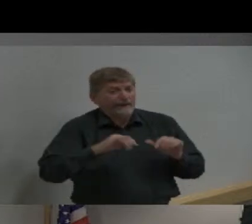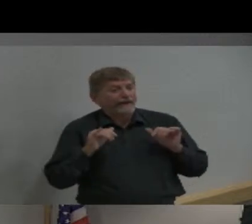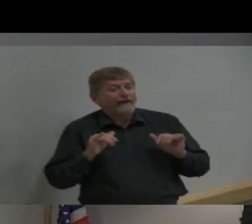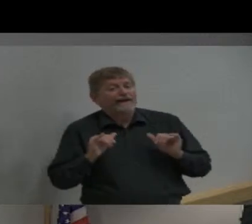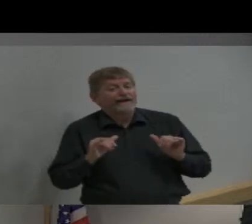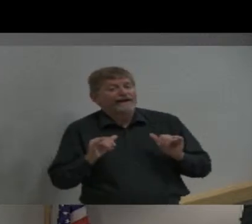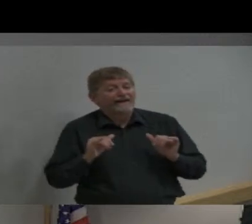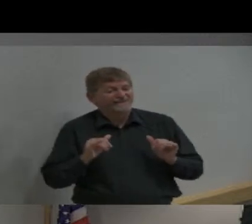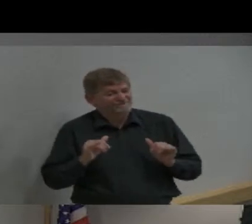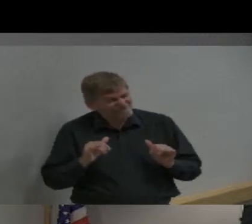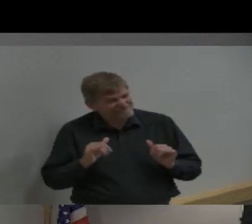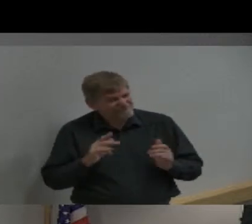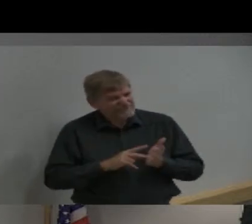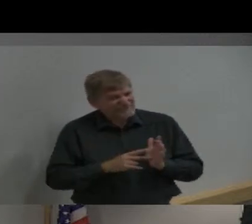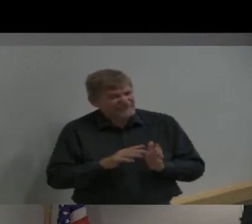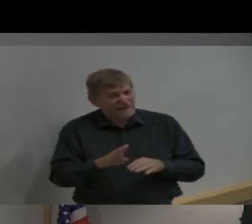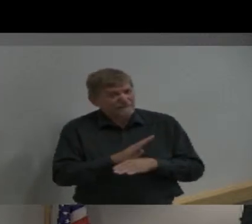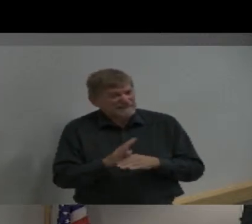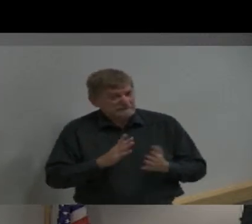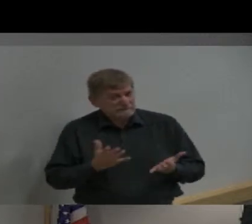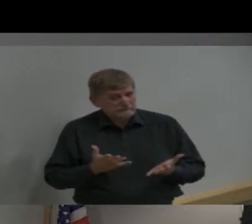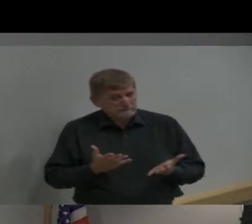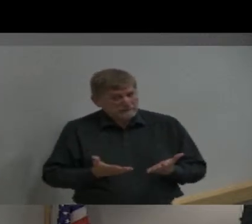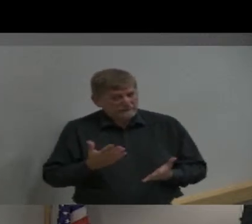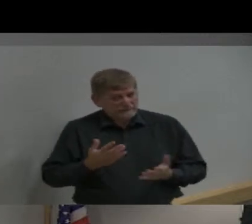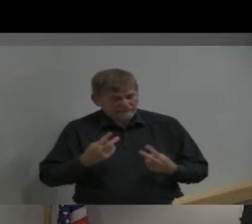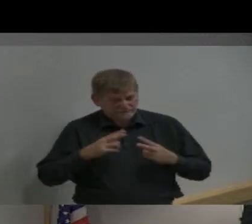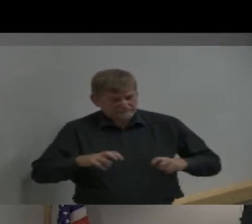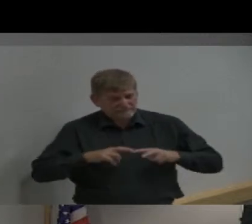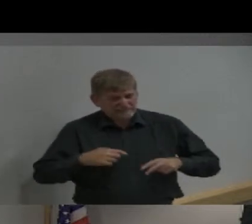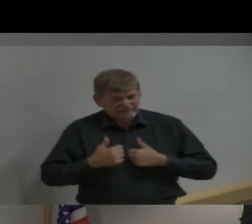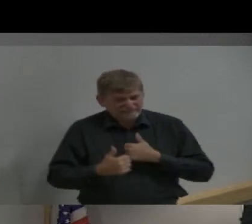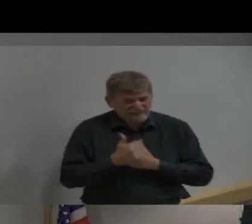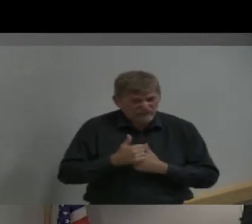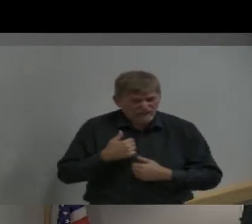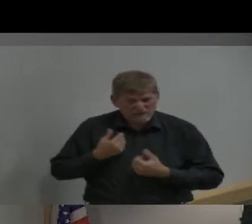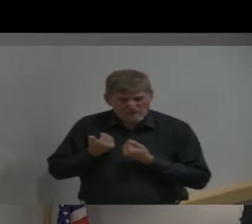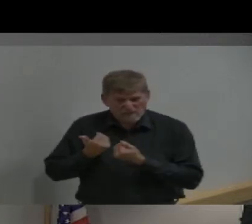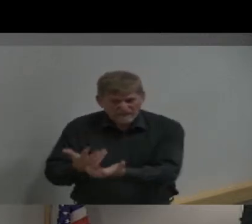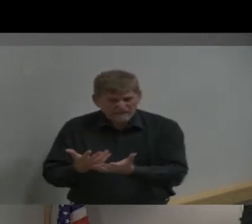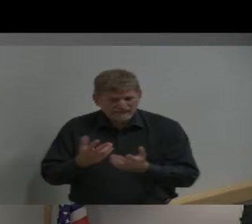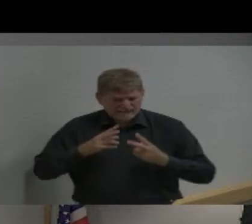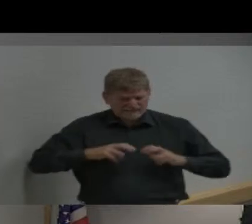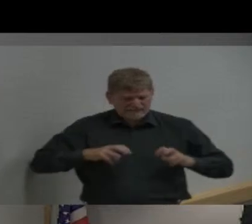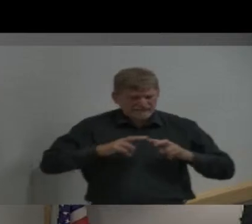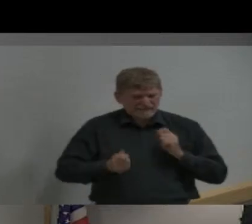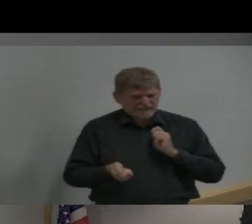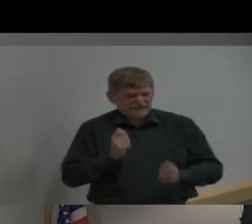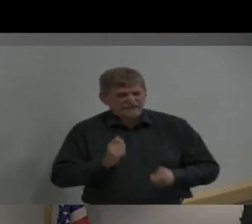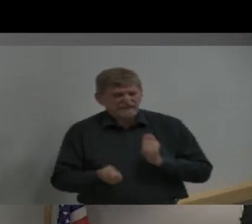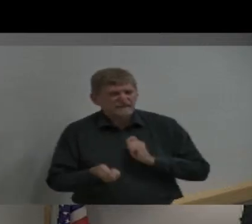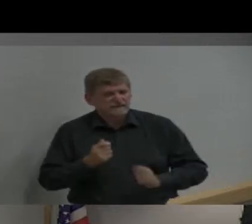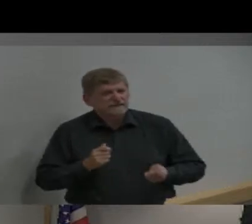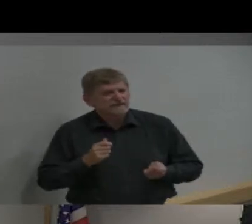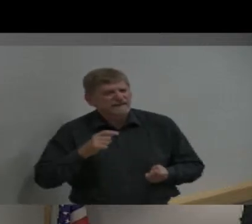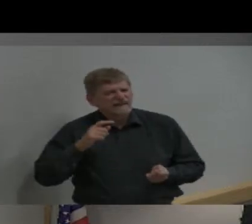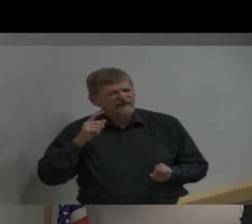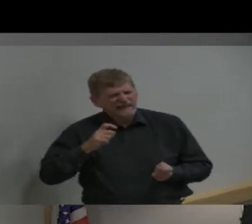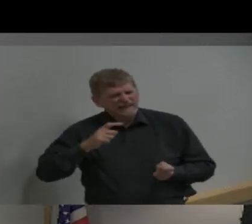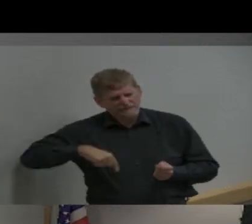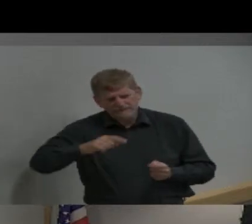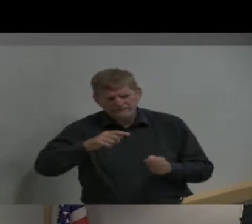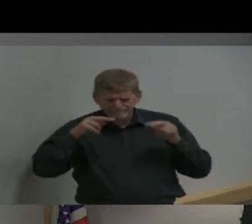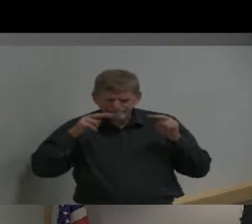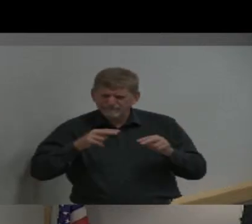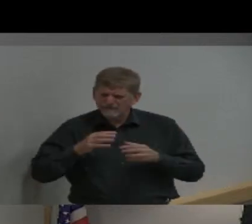not trying to speak for our healthcare professionals here, but we might end up going back to where we once started to get this under control. Nobody wants to